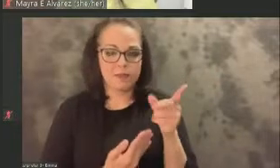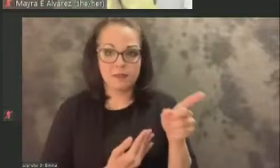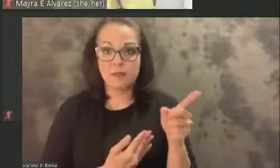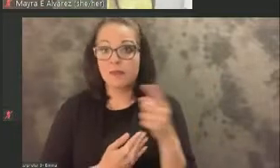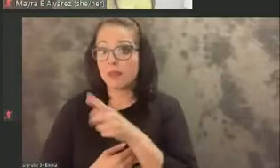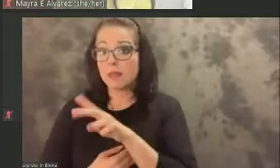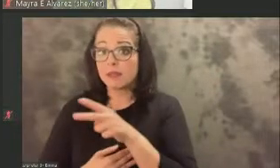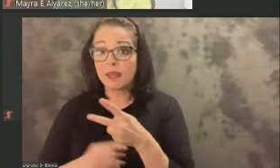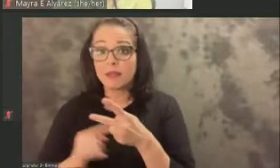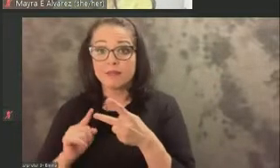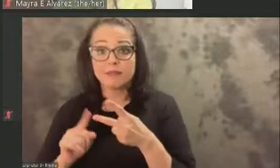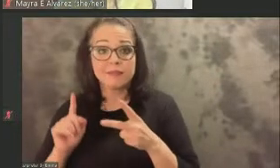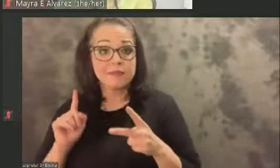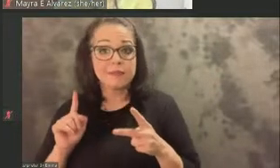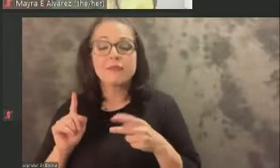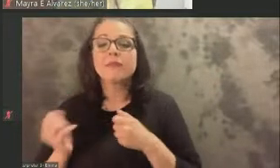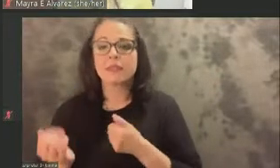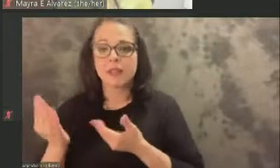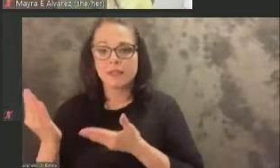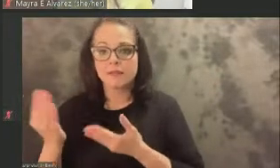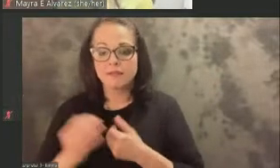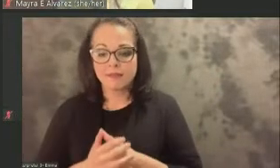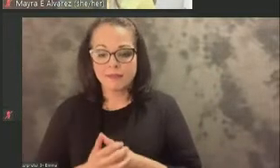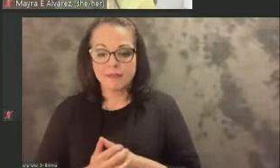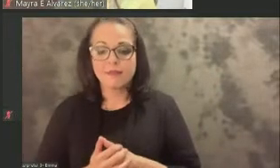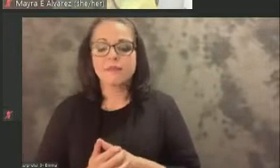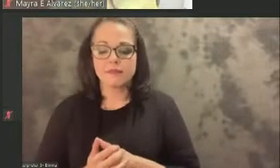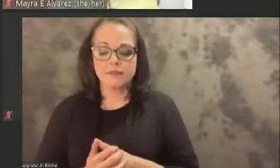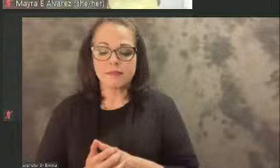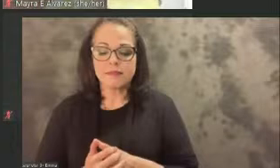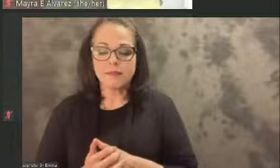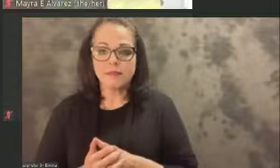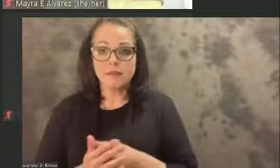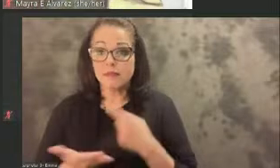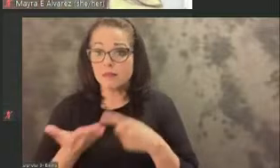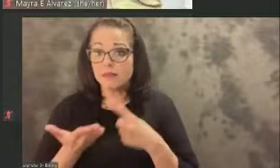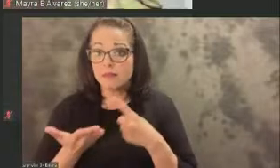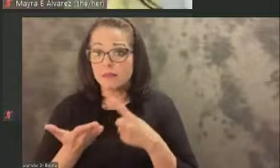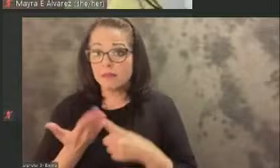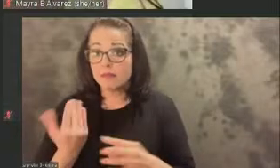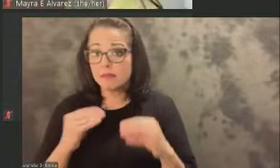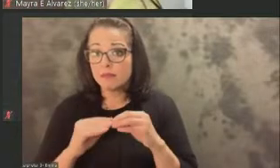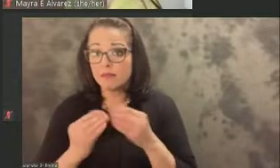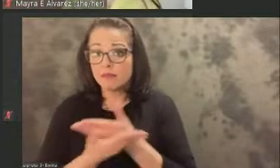I have a second? Second. Thank you so much. Any further discussion?